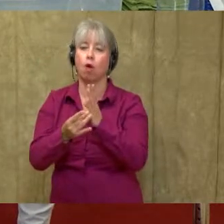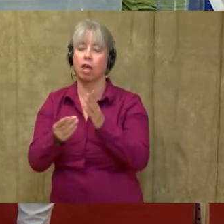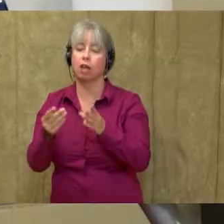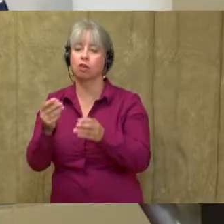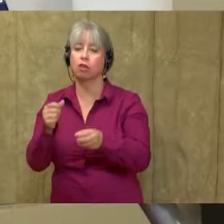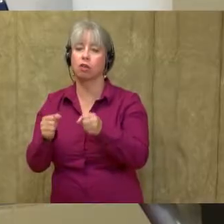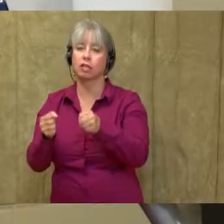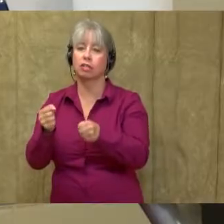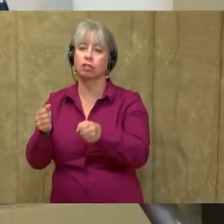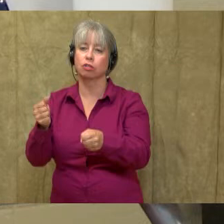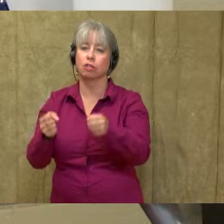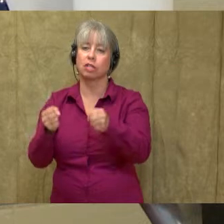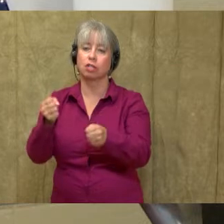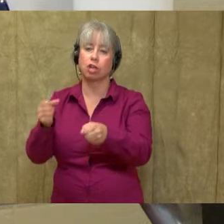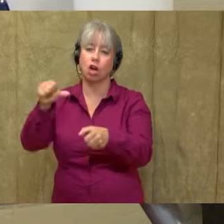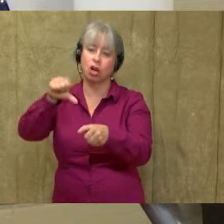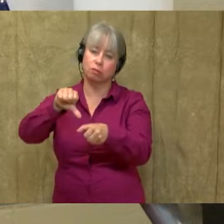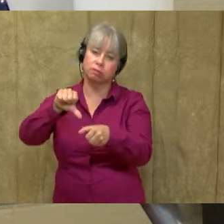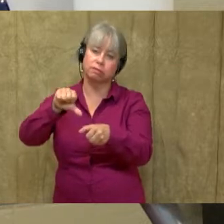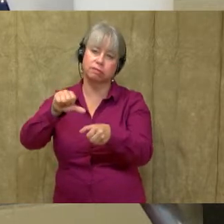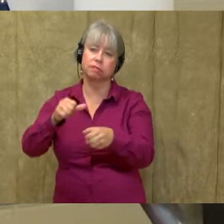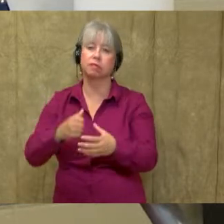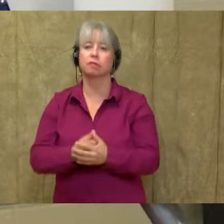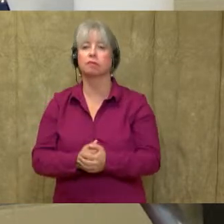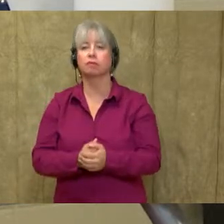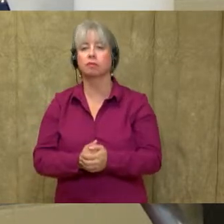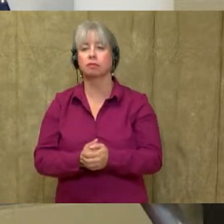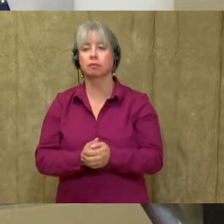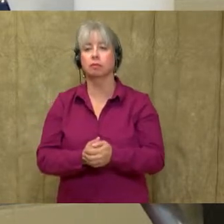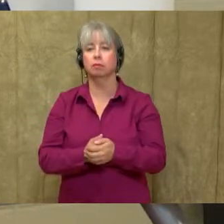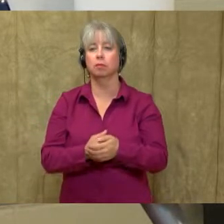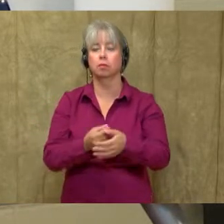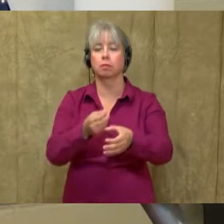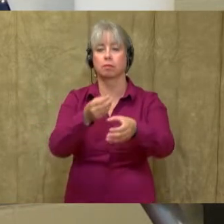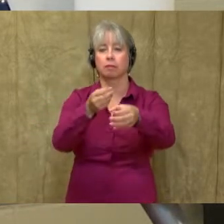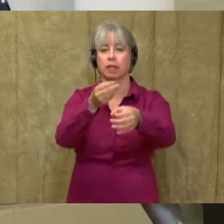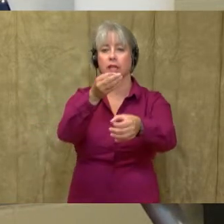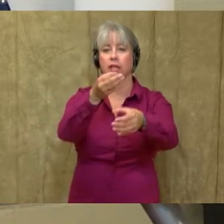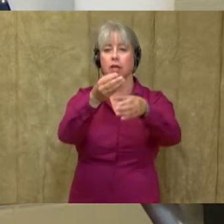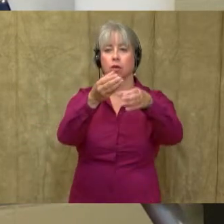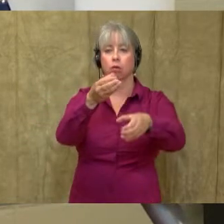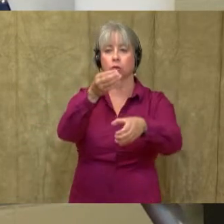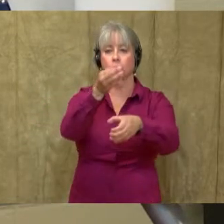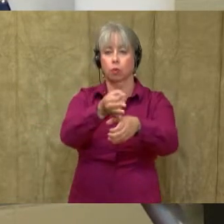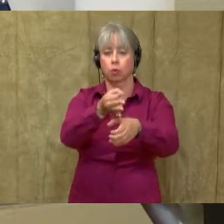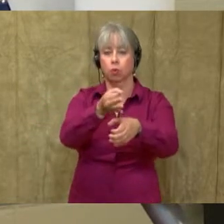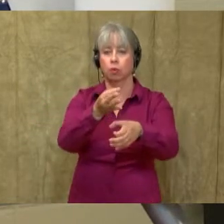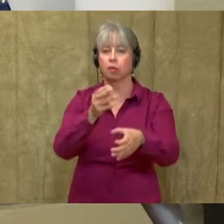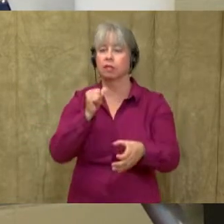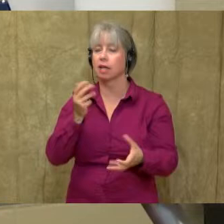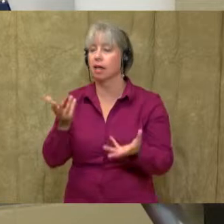I'm going to put this in. There's a tiny little hole in my sphere. I'm going to put it in there so that we don't make a mess with the water.